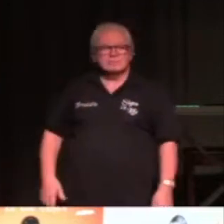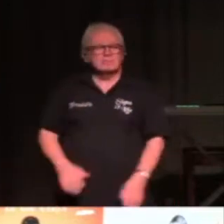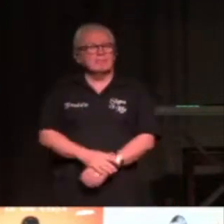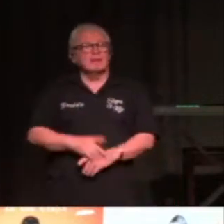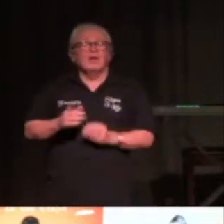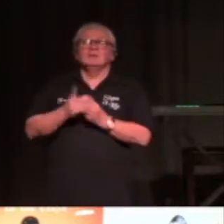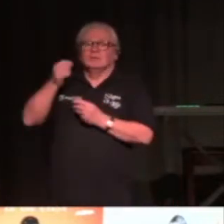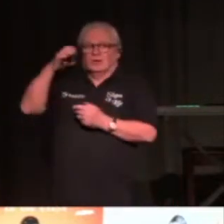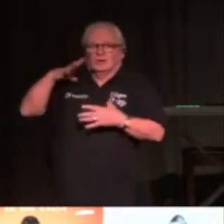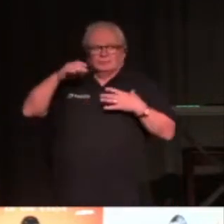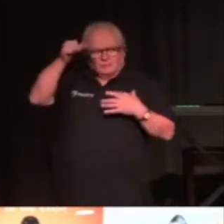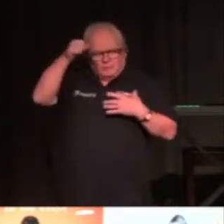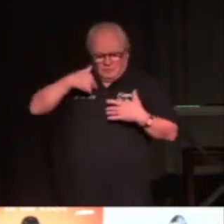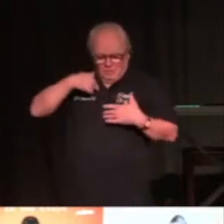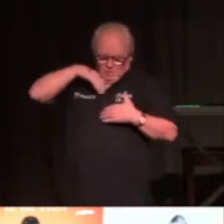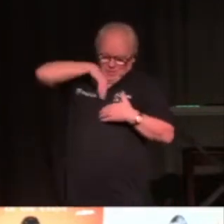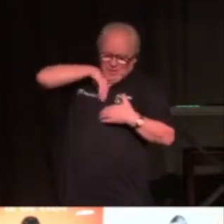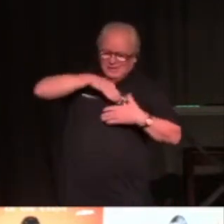He already knows you.